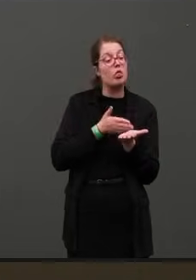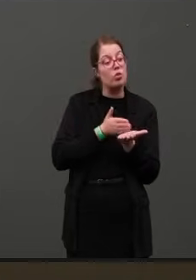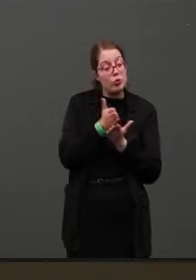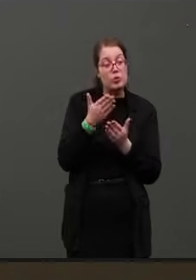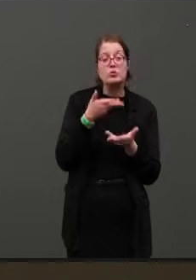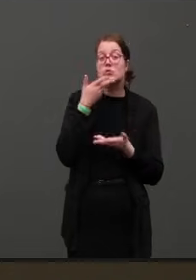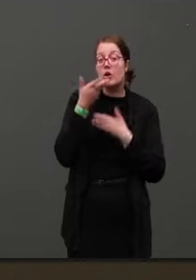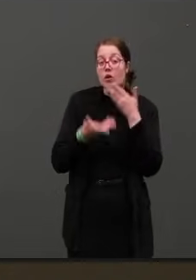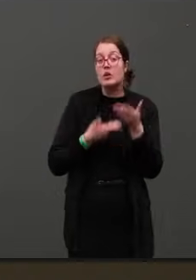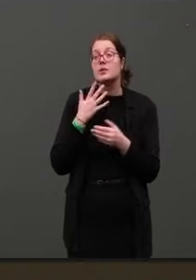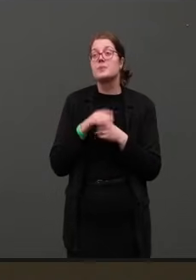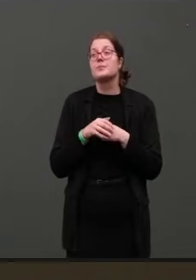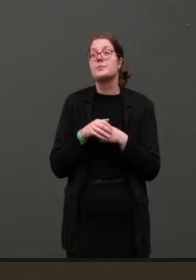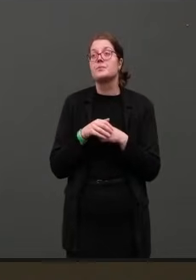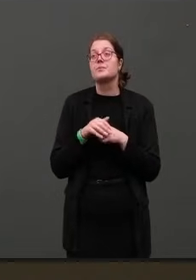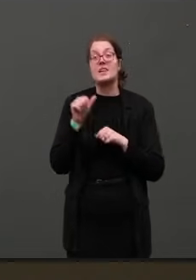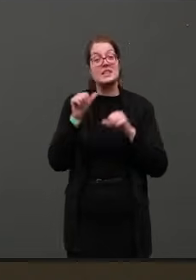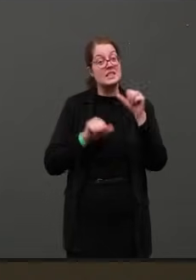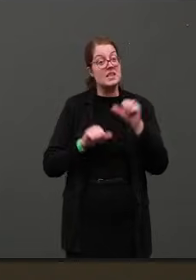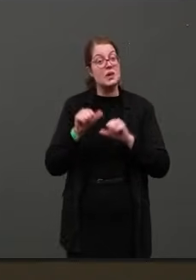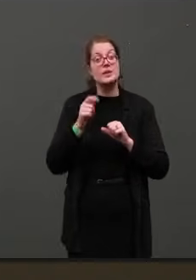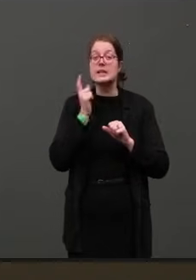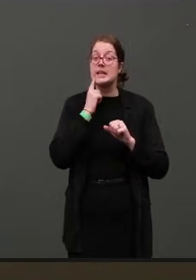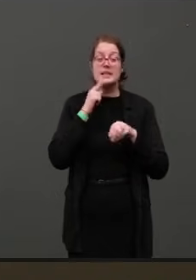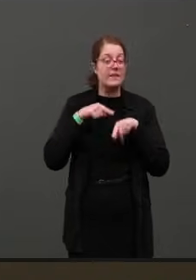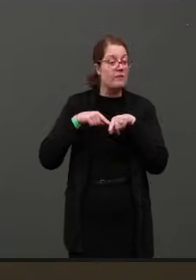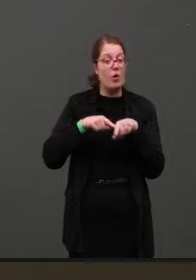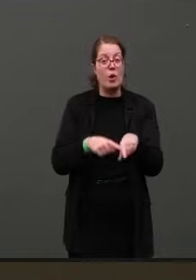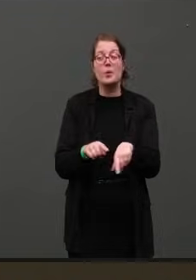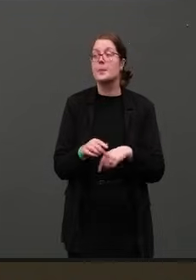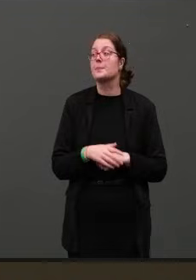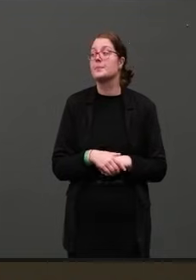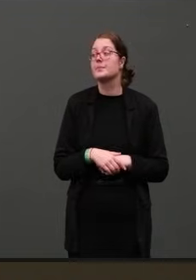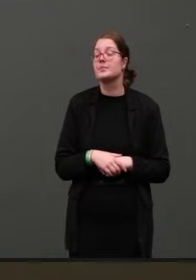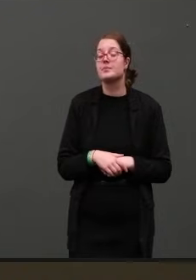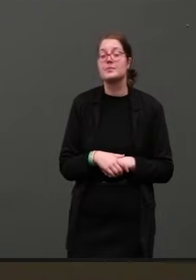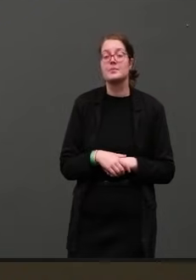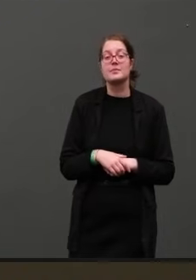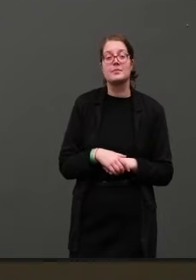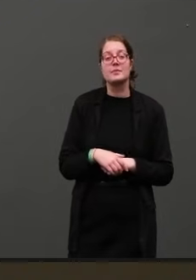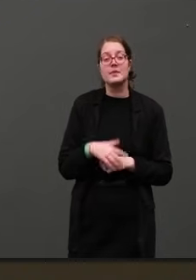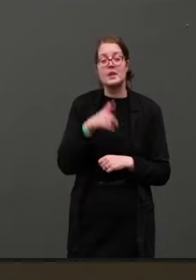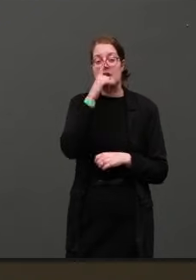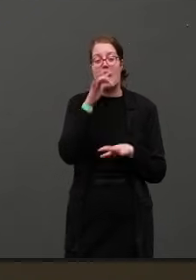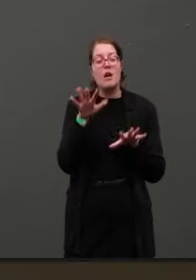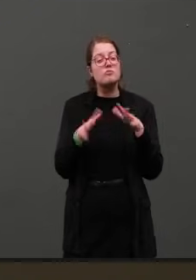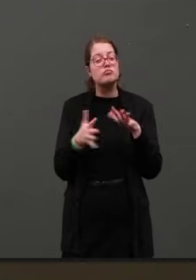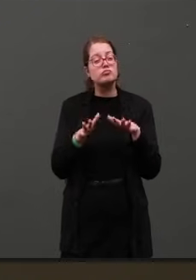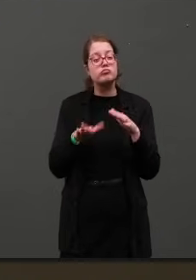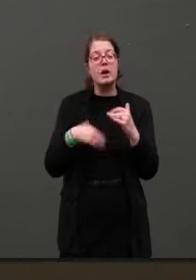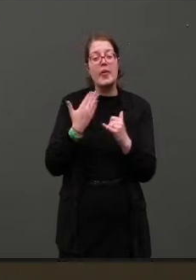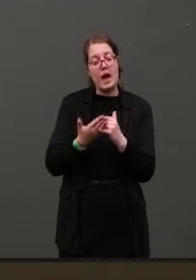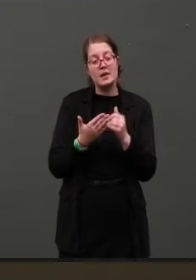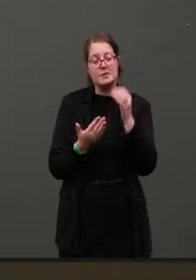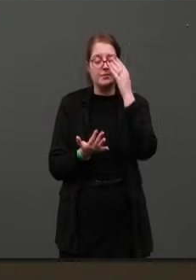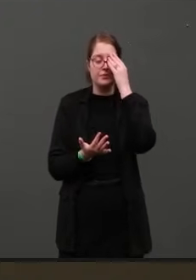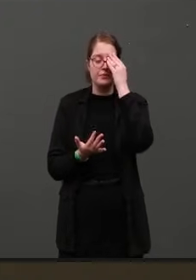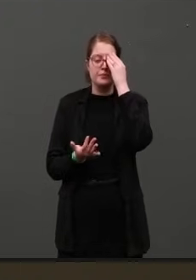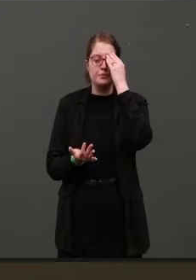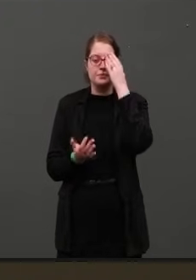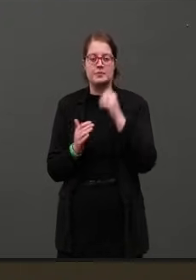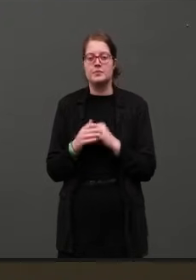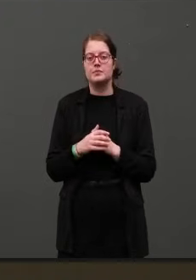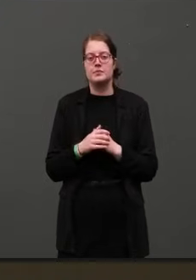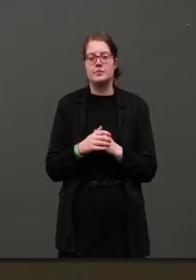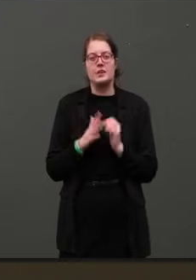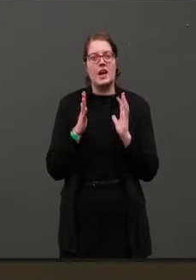sequence easy and logical to follow. And of course, you can also be ambiguous at the end itself. You don't necessarily have to explain